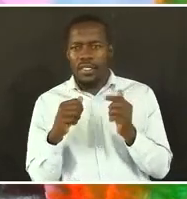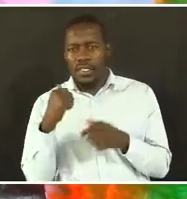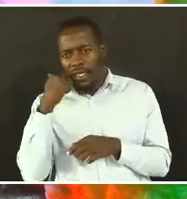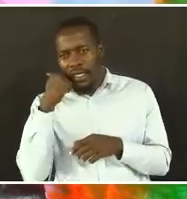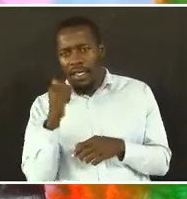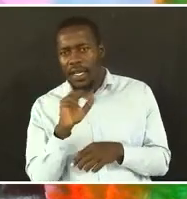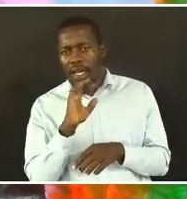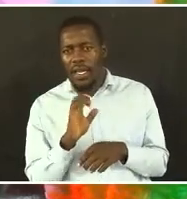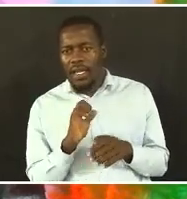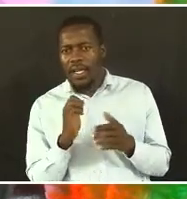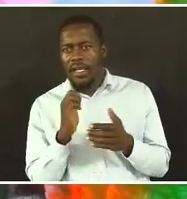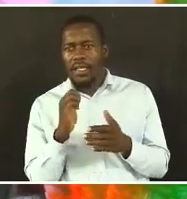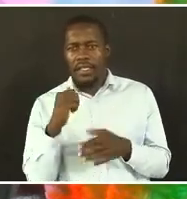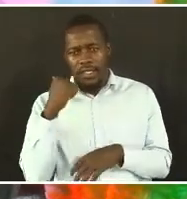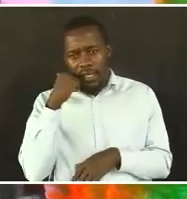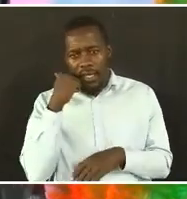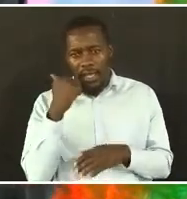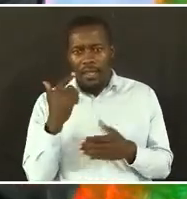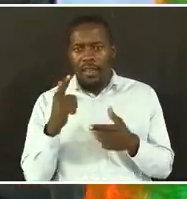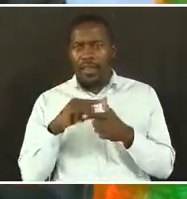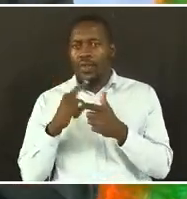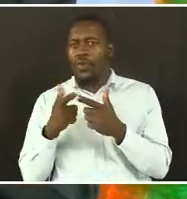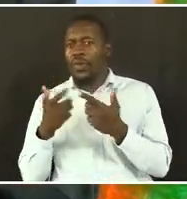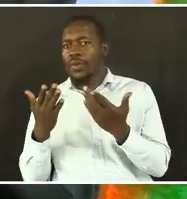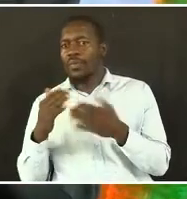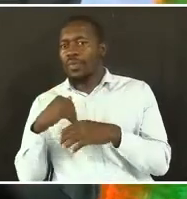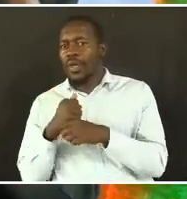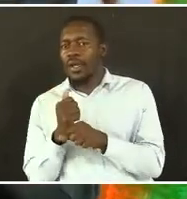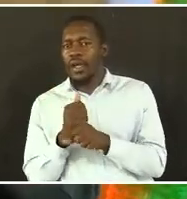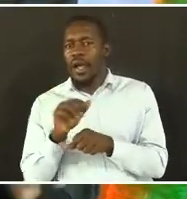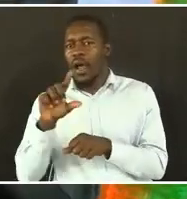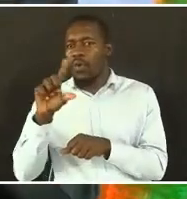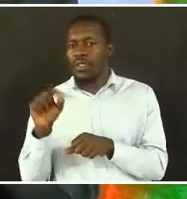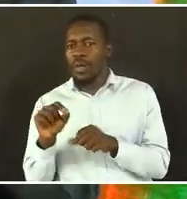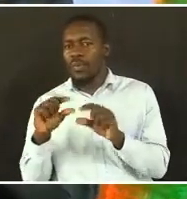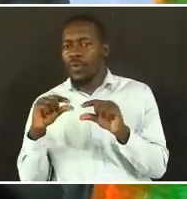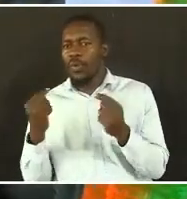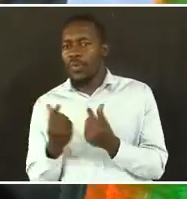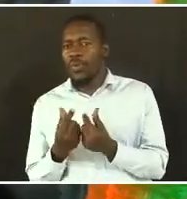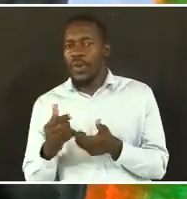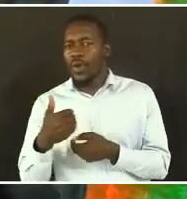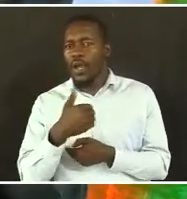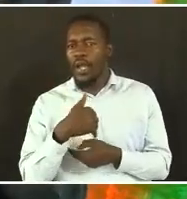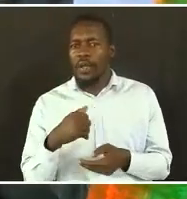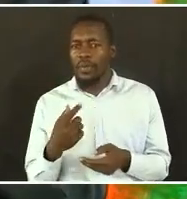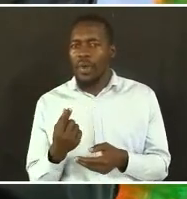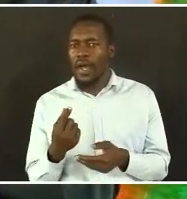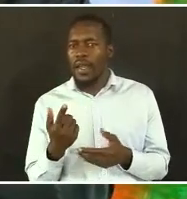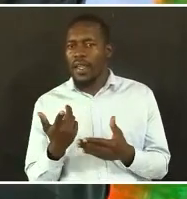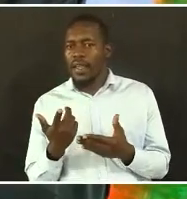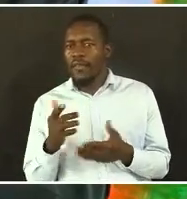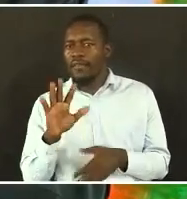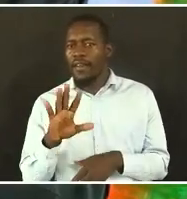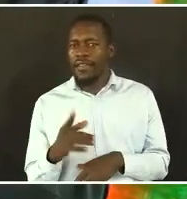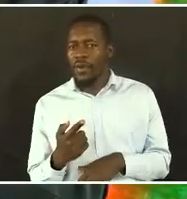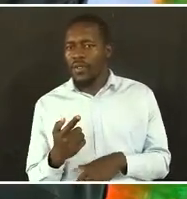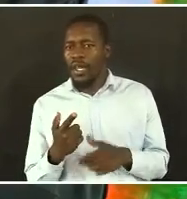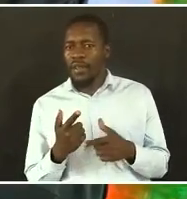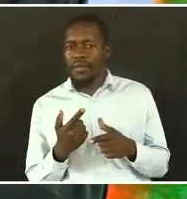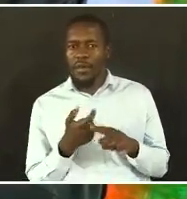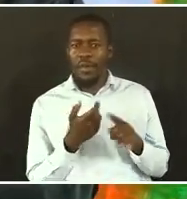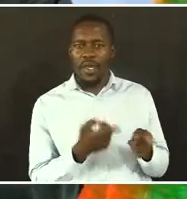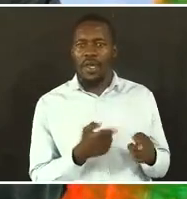impact of us doing a collection today, this afternoon, and then we collect some 5,000 shillings from